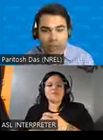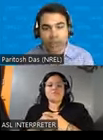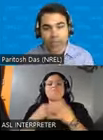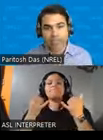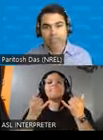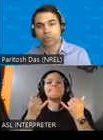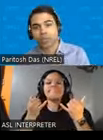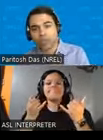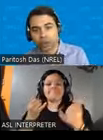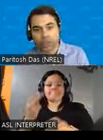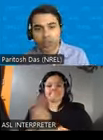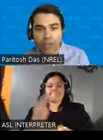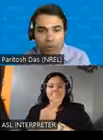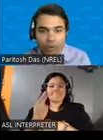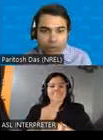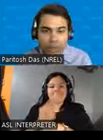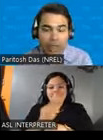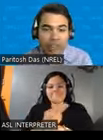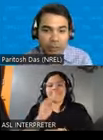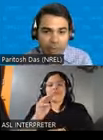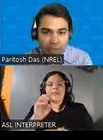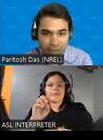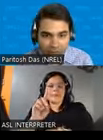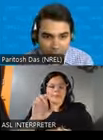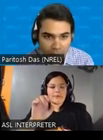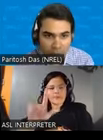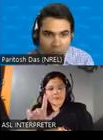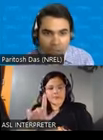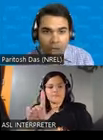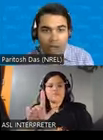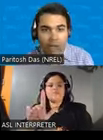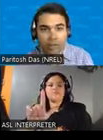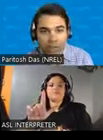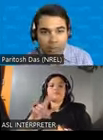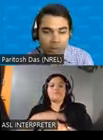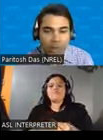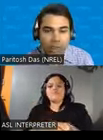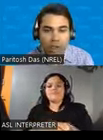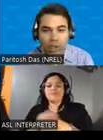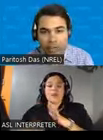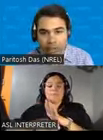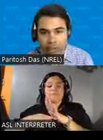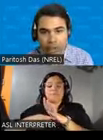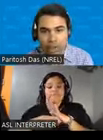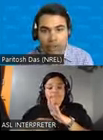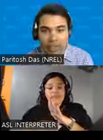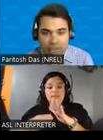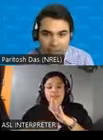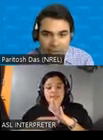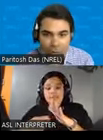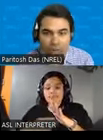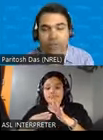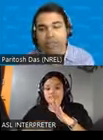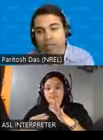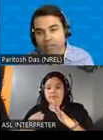this analysis, we are using NREL's agent-based DGEN model. The team has been working on creating